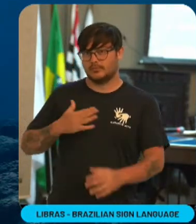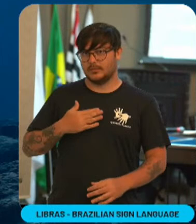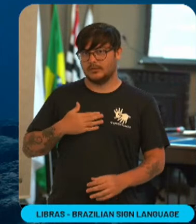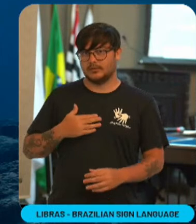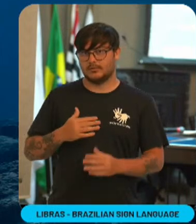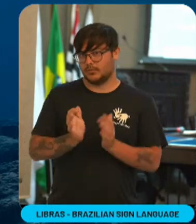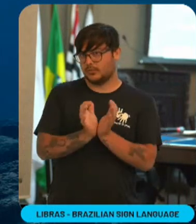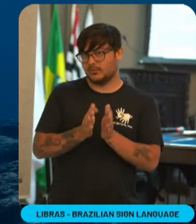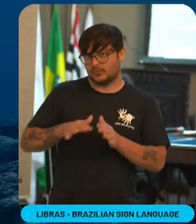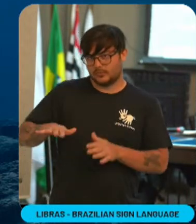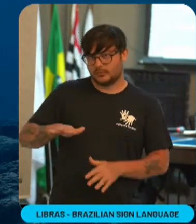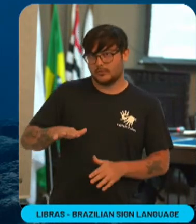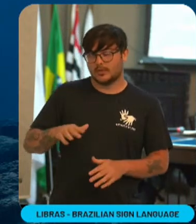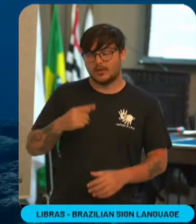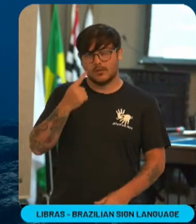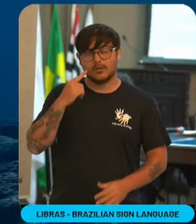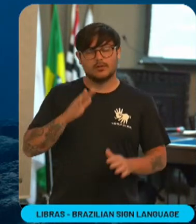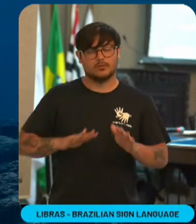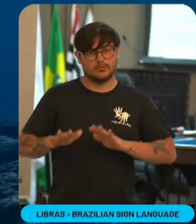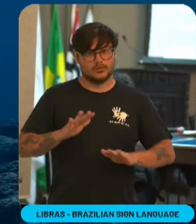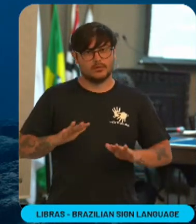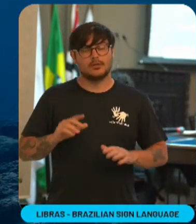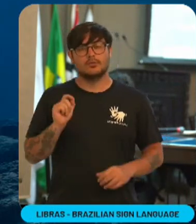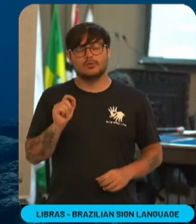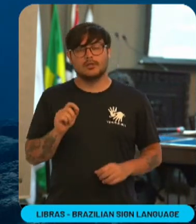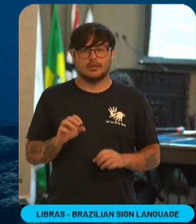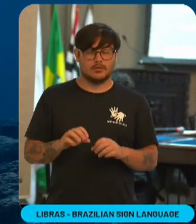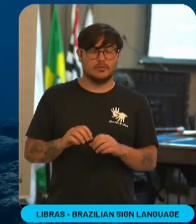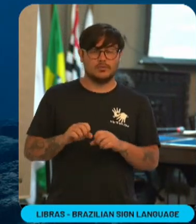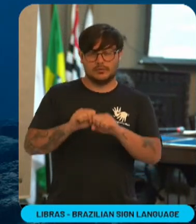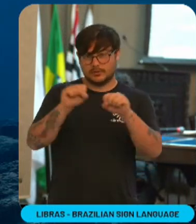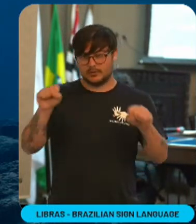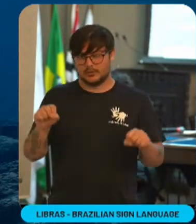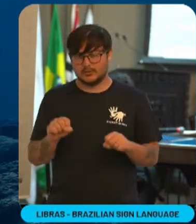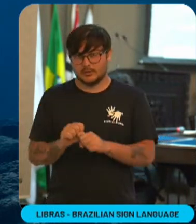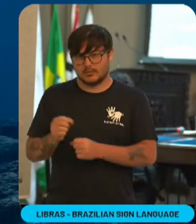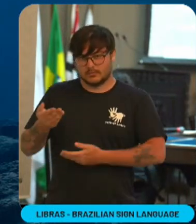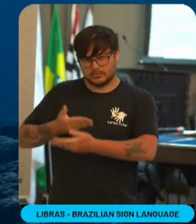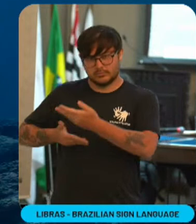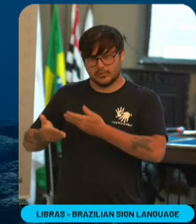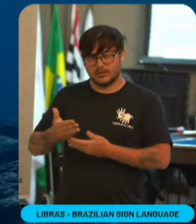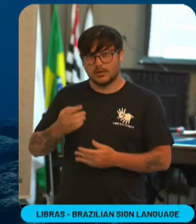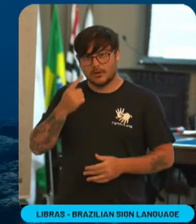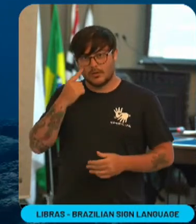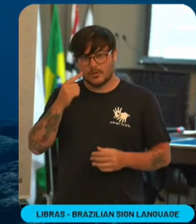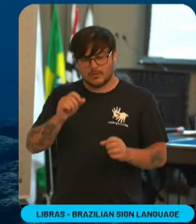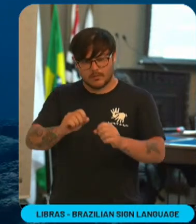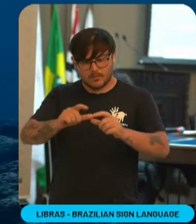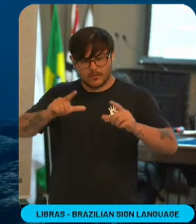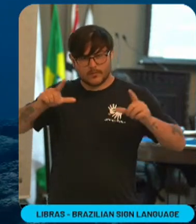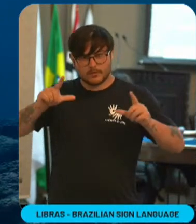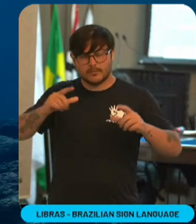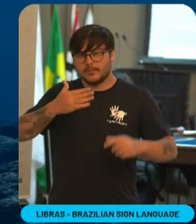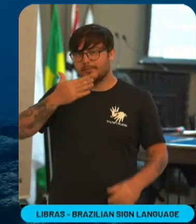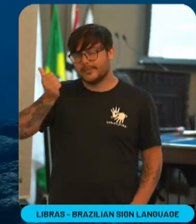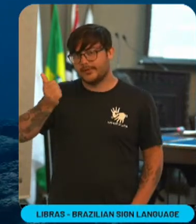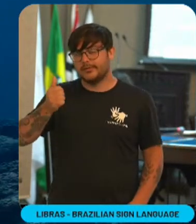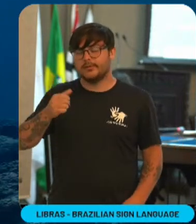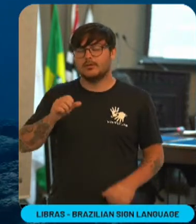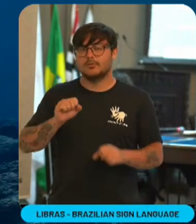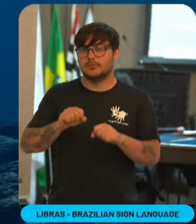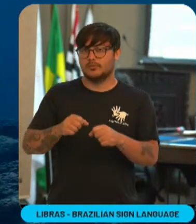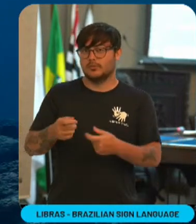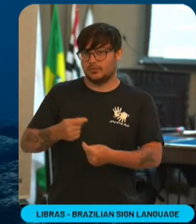to the private initiative, to my niche, is that we need to look carefully to our business